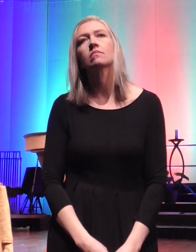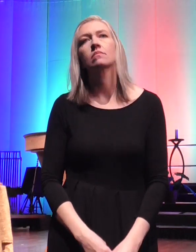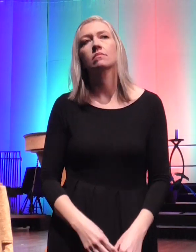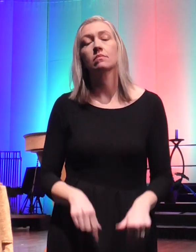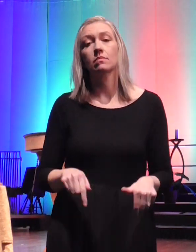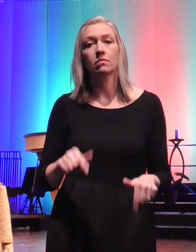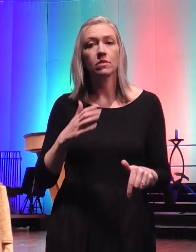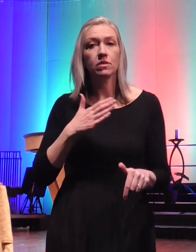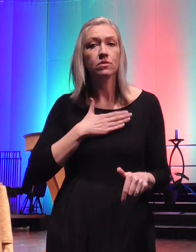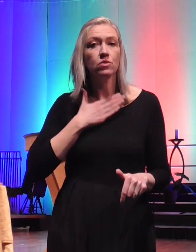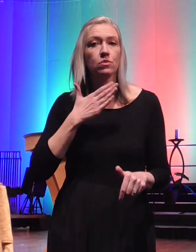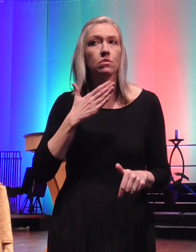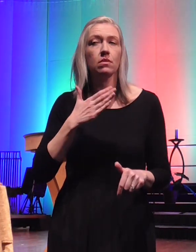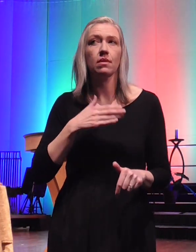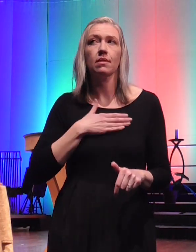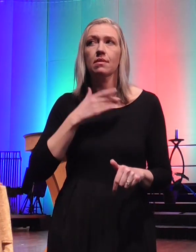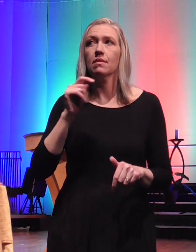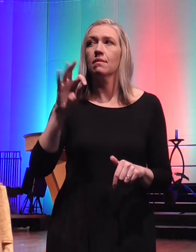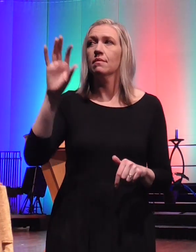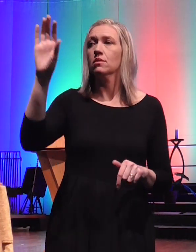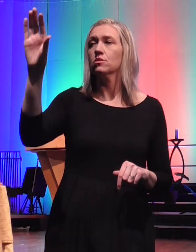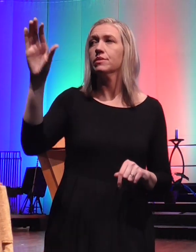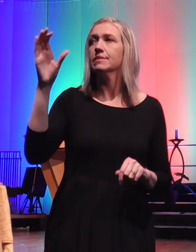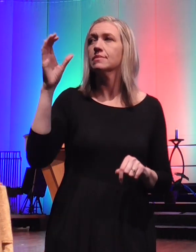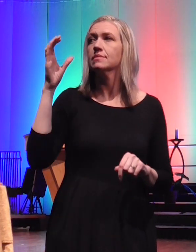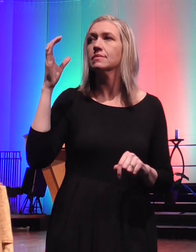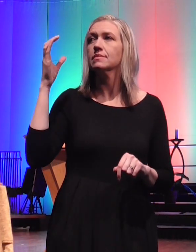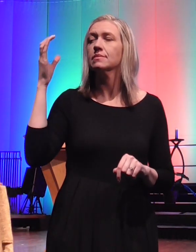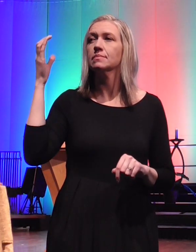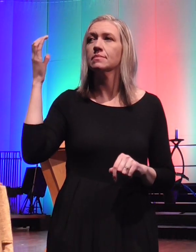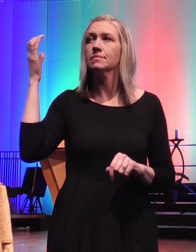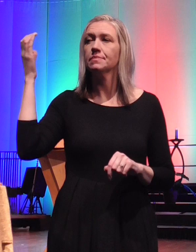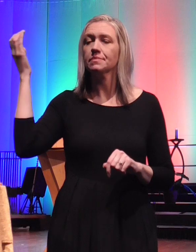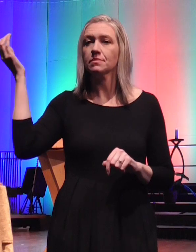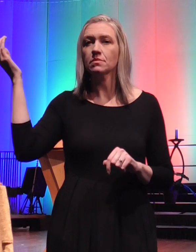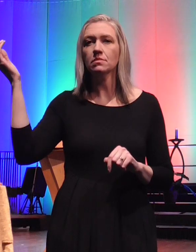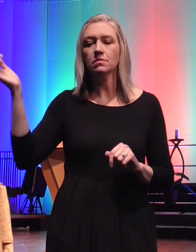The joy of Christmas